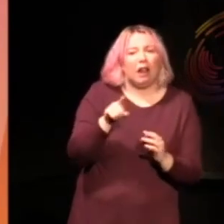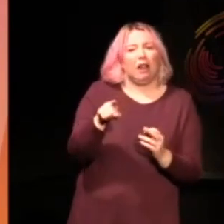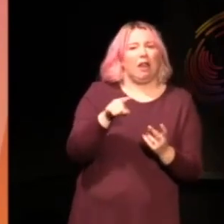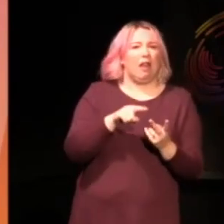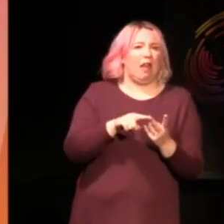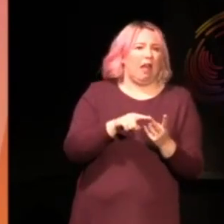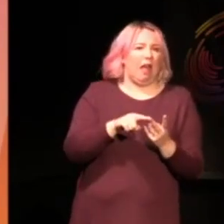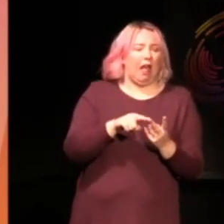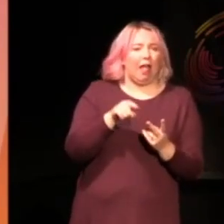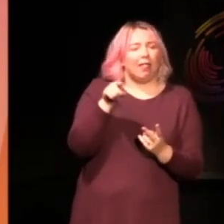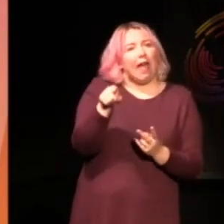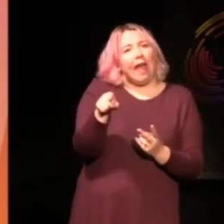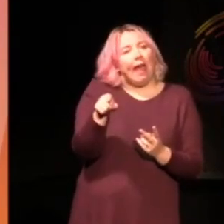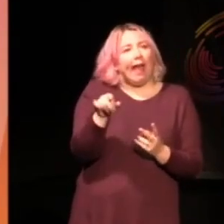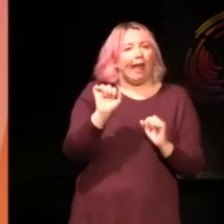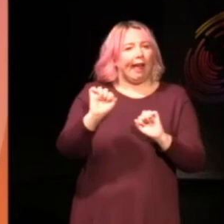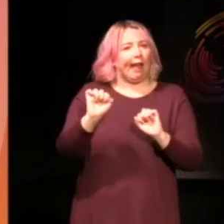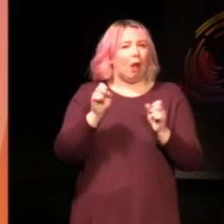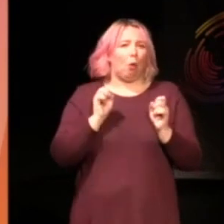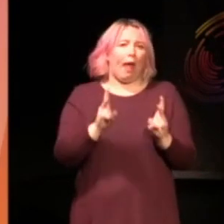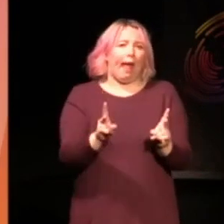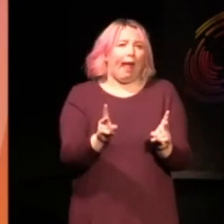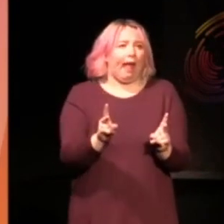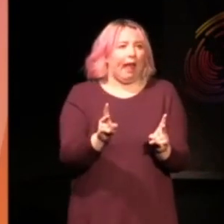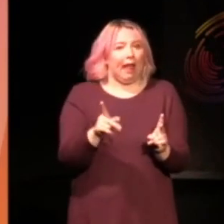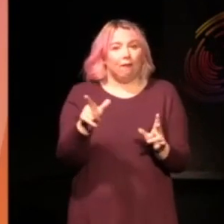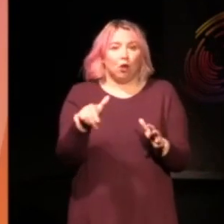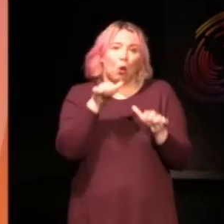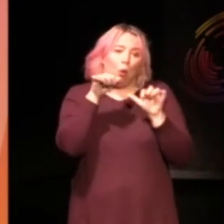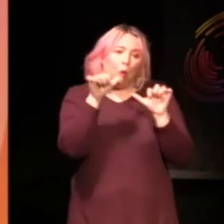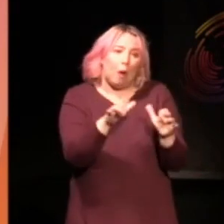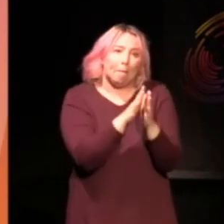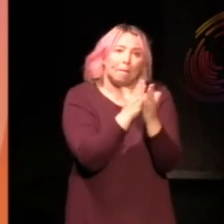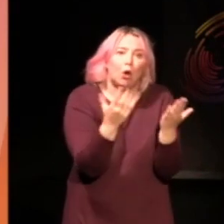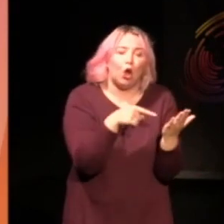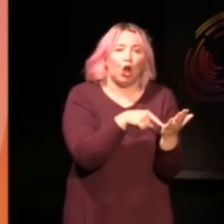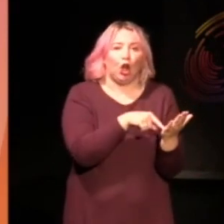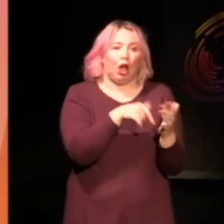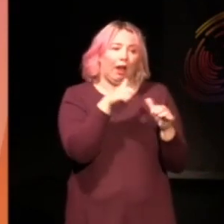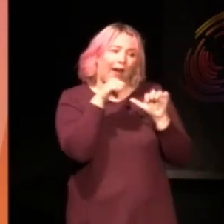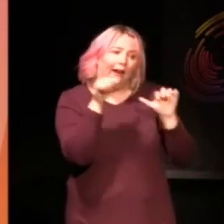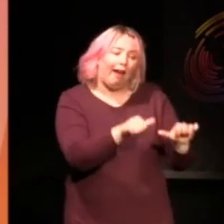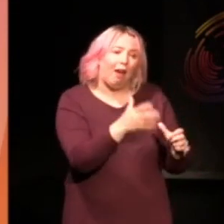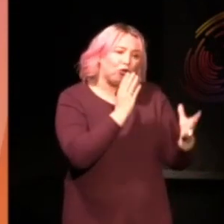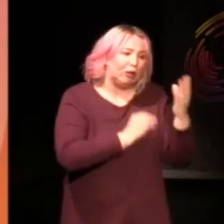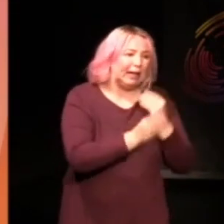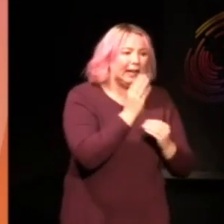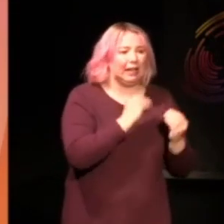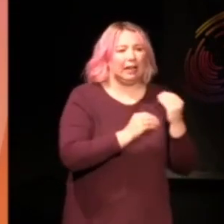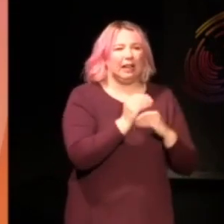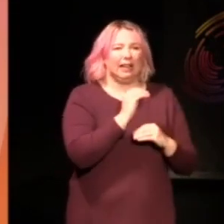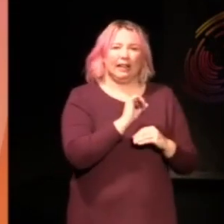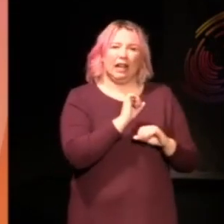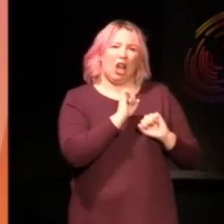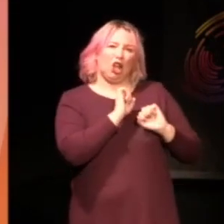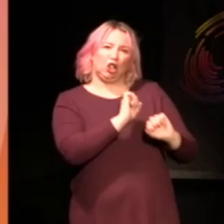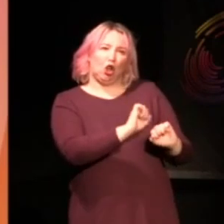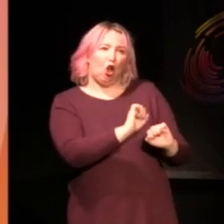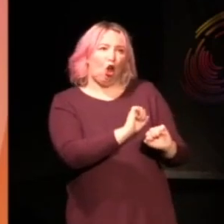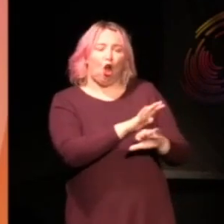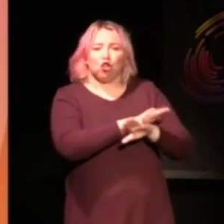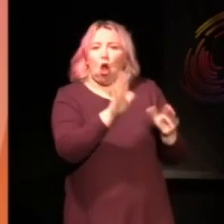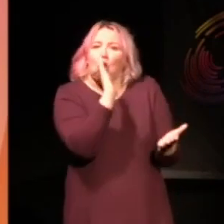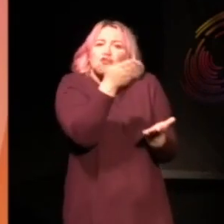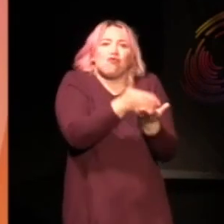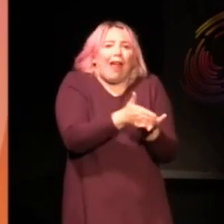it sound as if, if you love books, if you read books, then you are the pawn of Western powers. You're not a